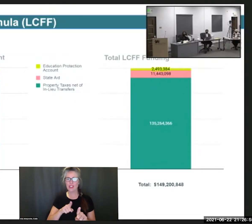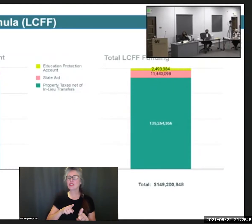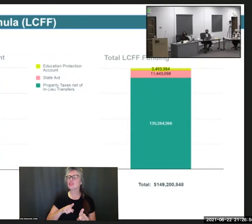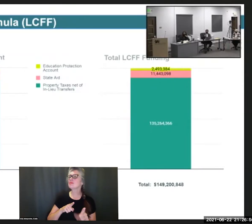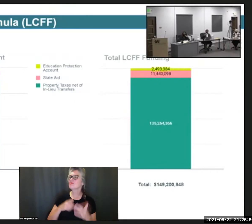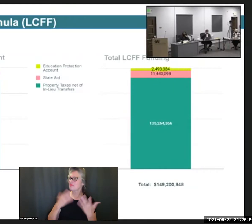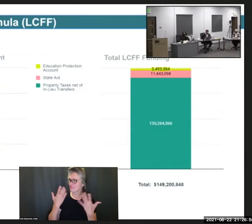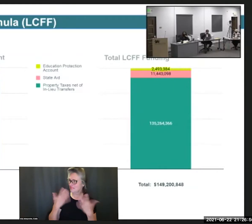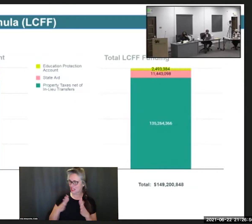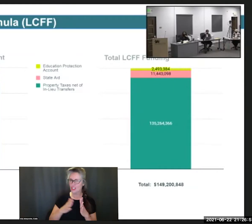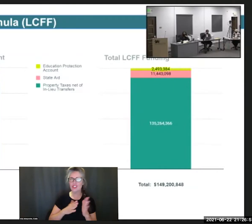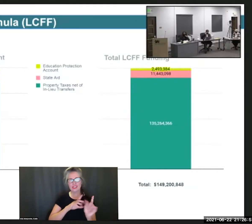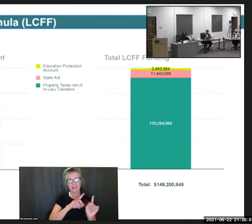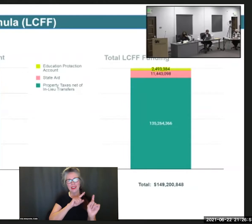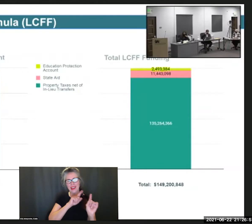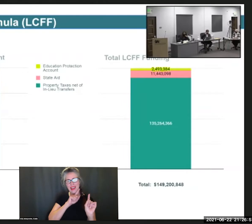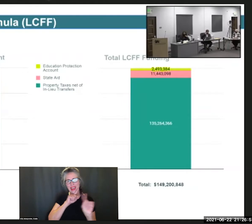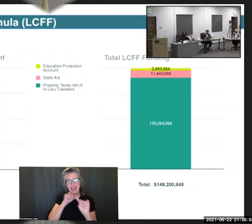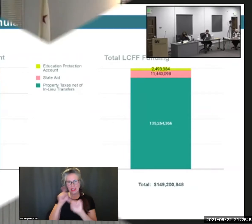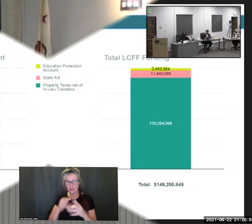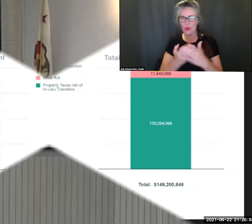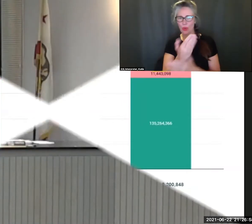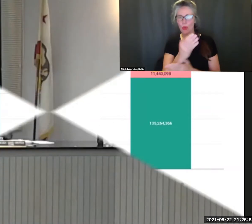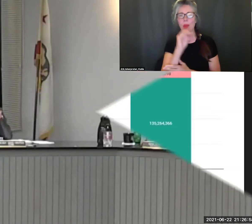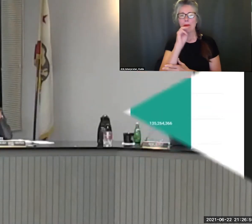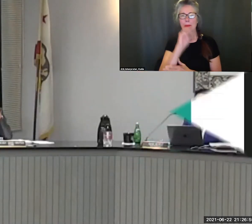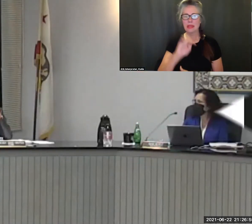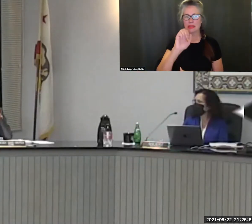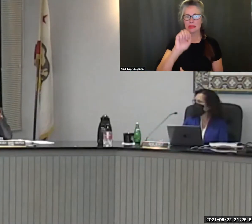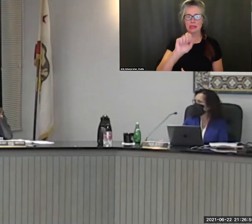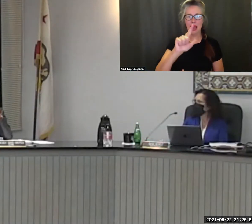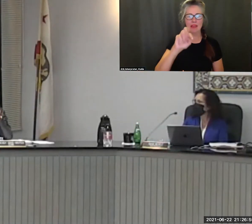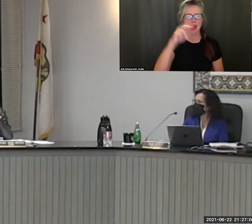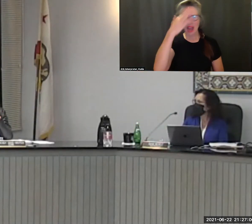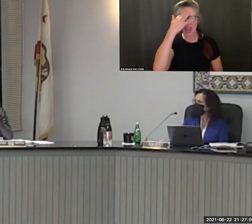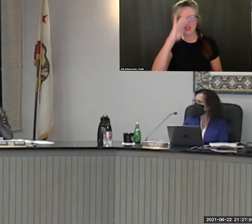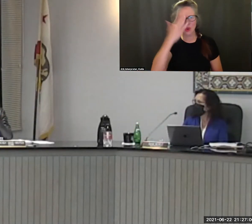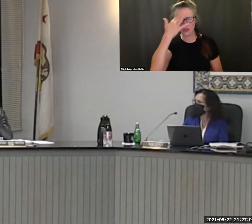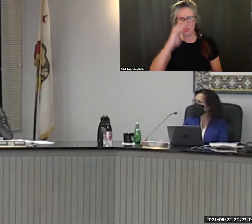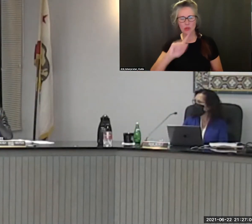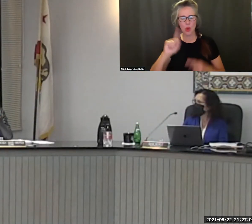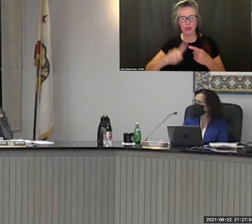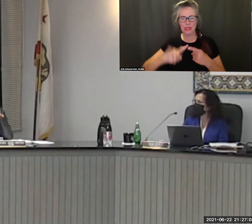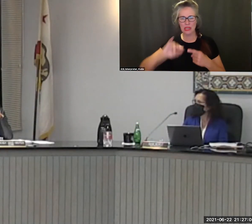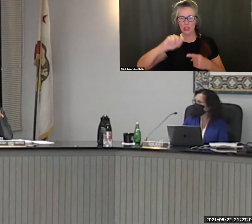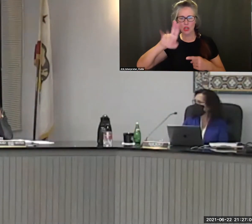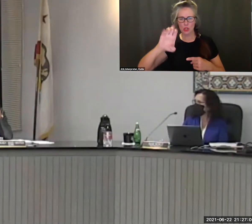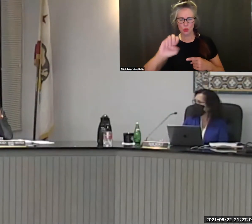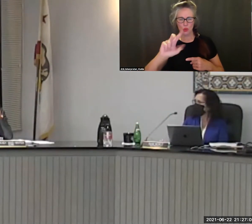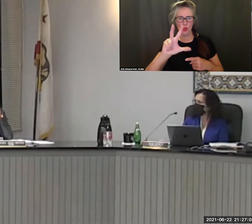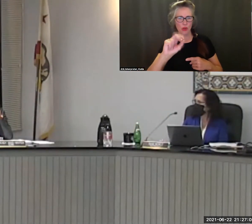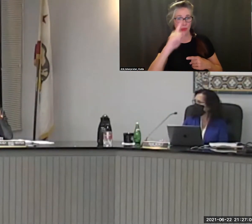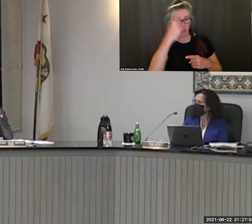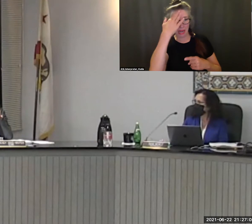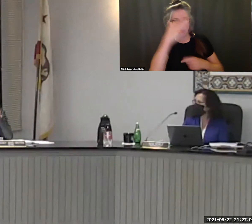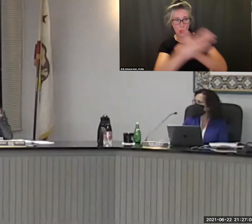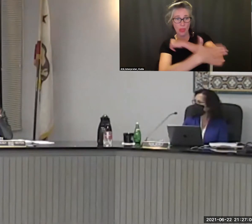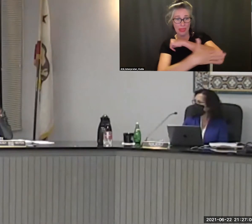have, I know we don't know until June 30th, but the county budget hearings are around the early part